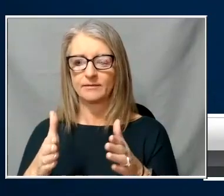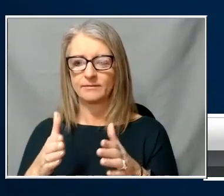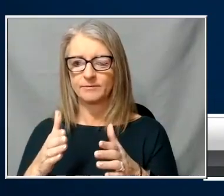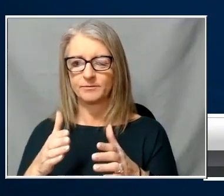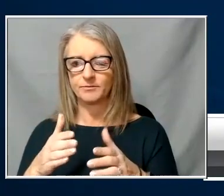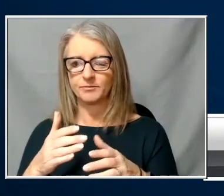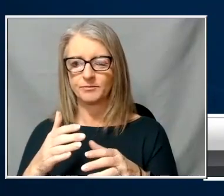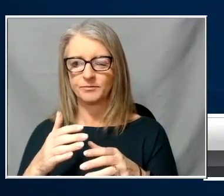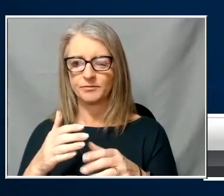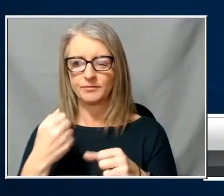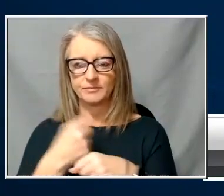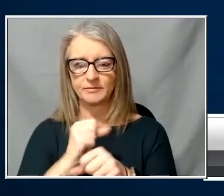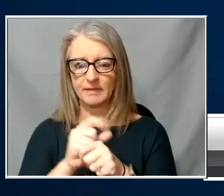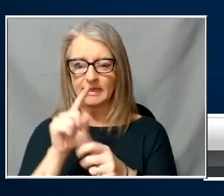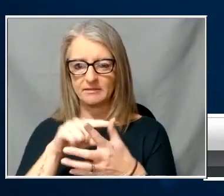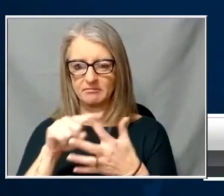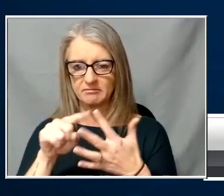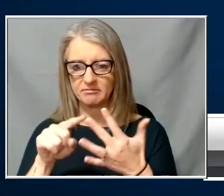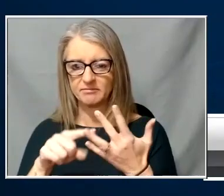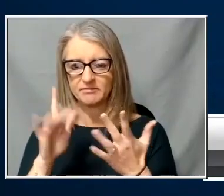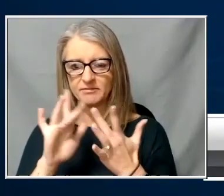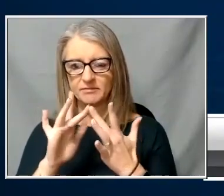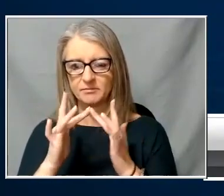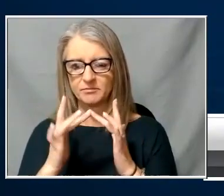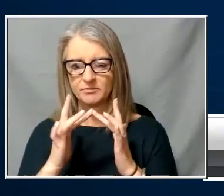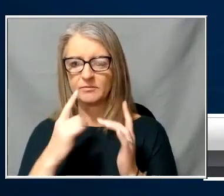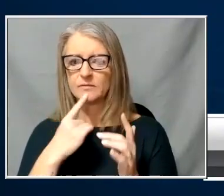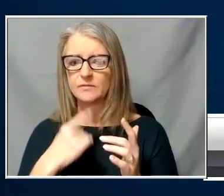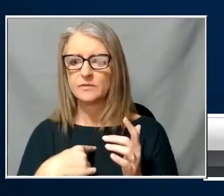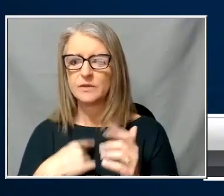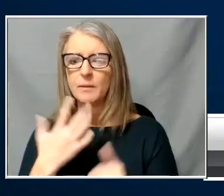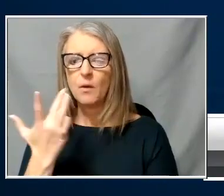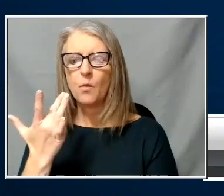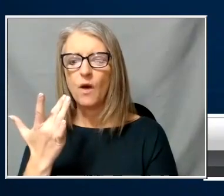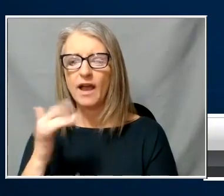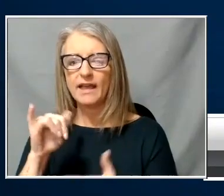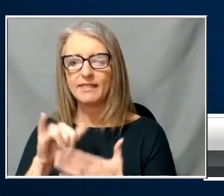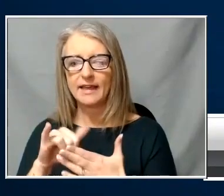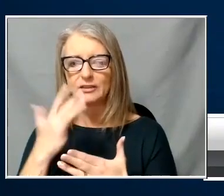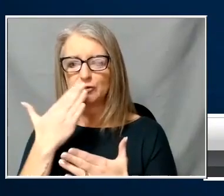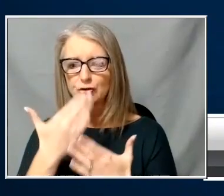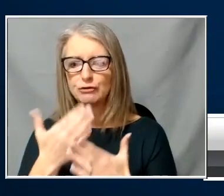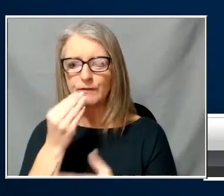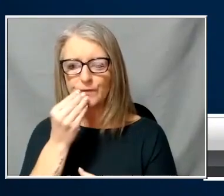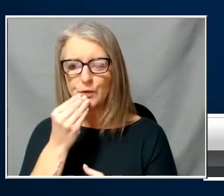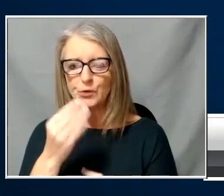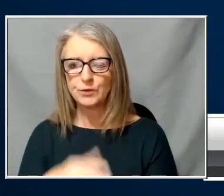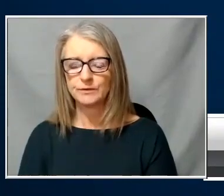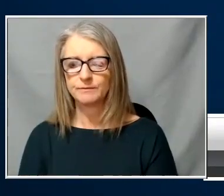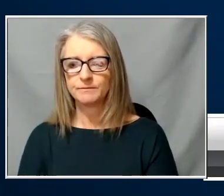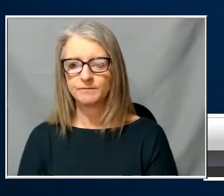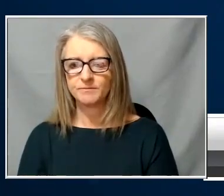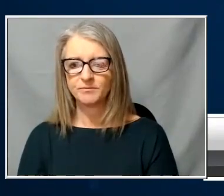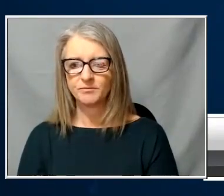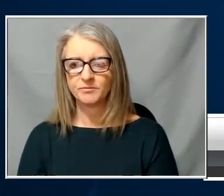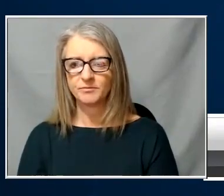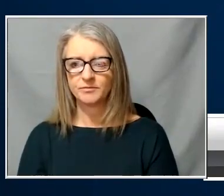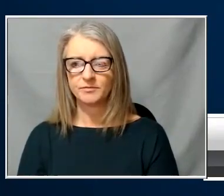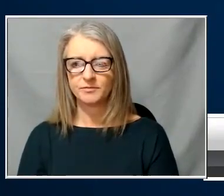made. You can see all the ingredients and go to that website. But tell us why roasted cauliflower cannot make us feel like we're missing out too much. So